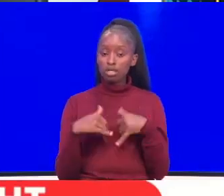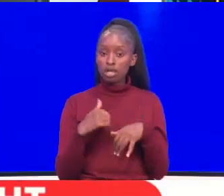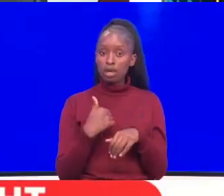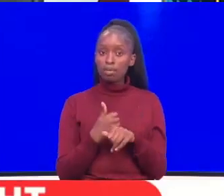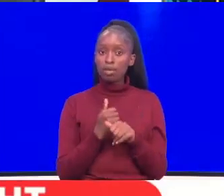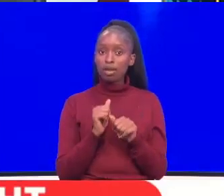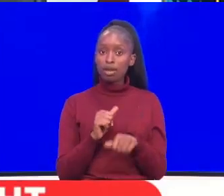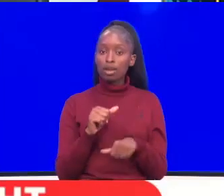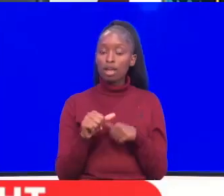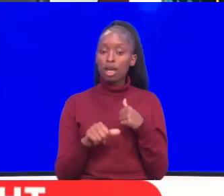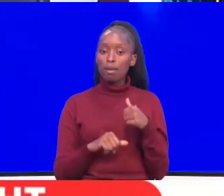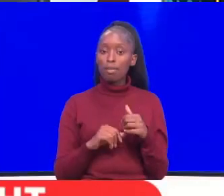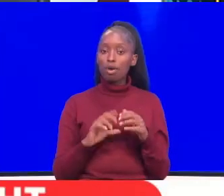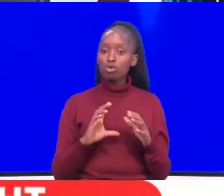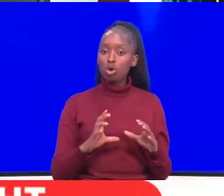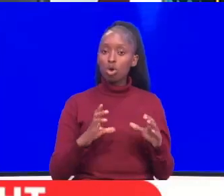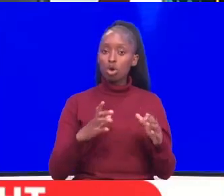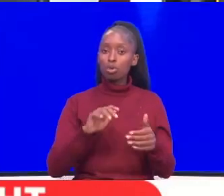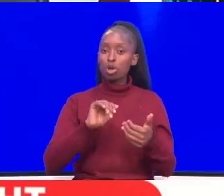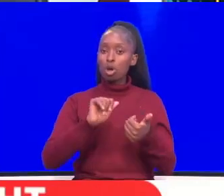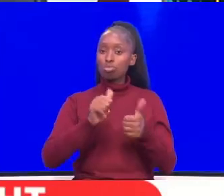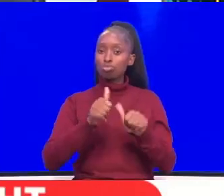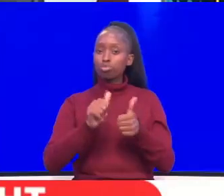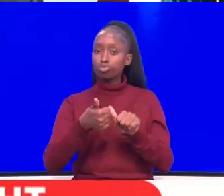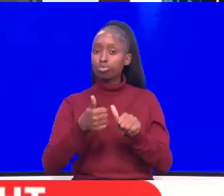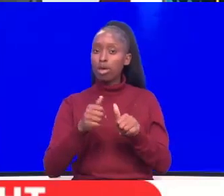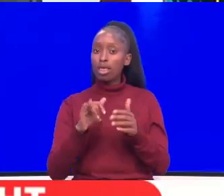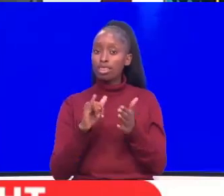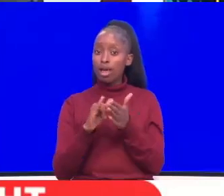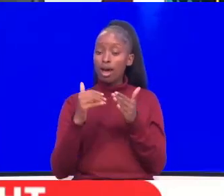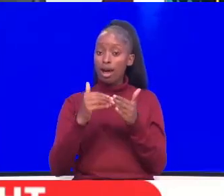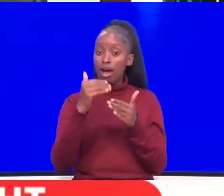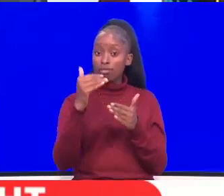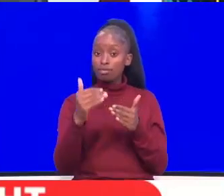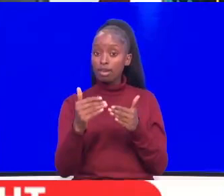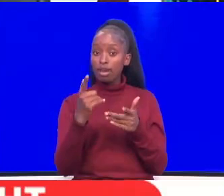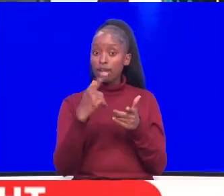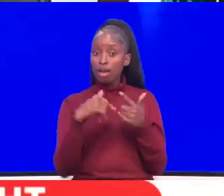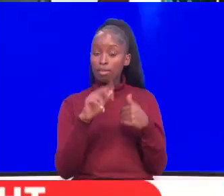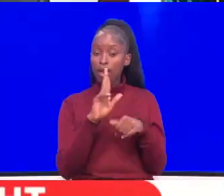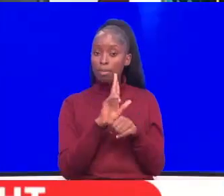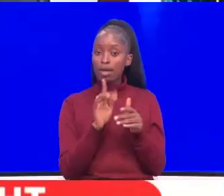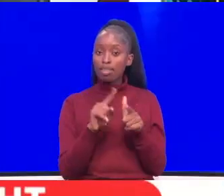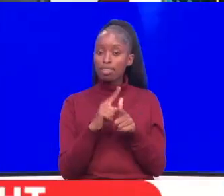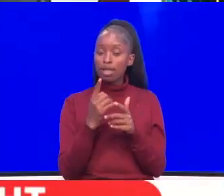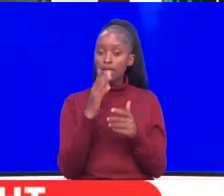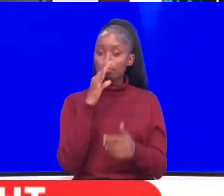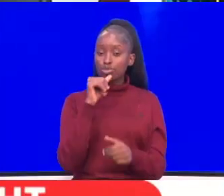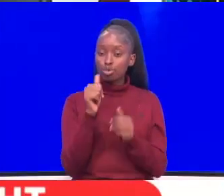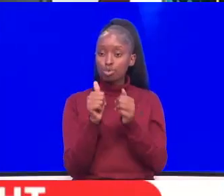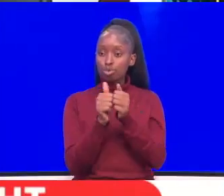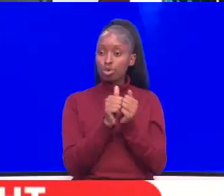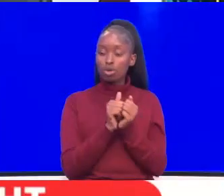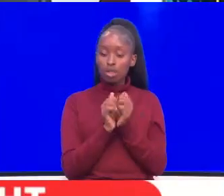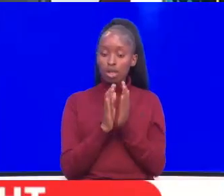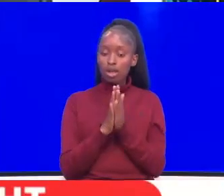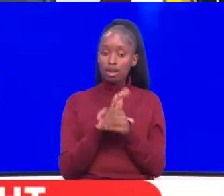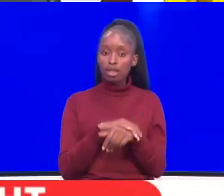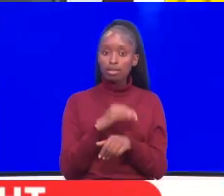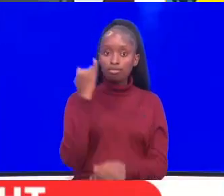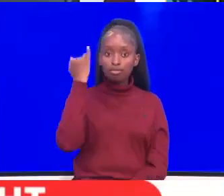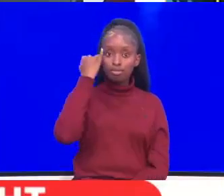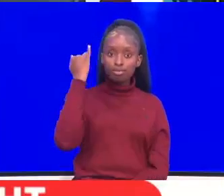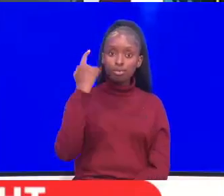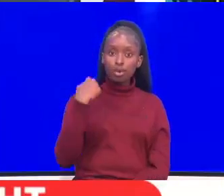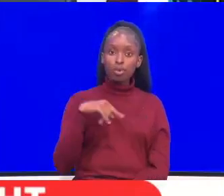the community sporting, and that's after coming up and talking together and coming up with the idea, we